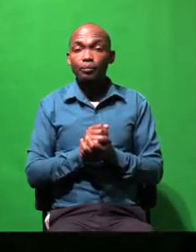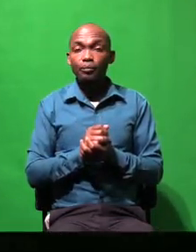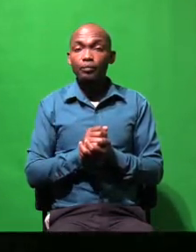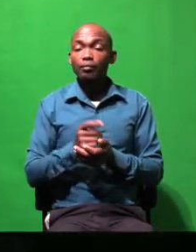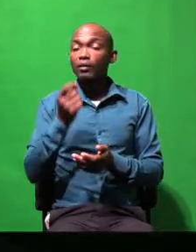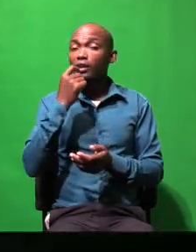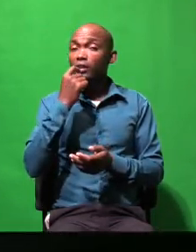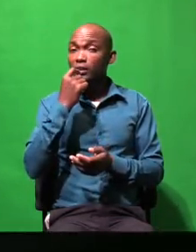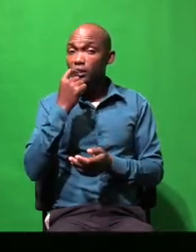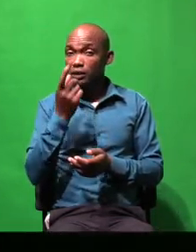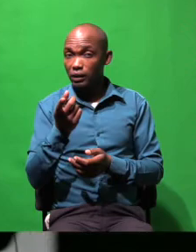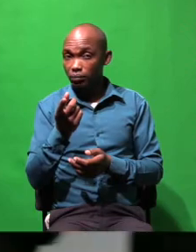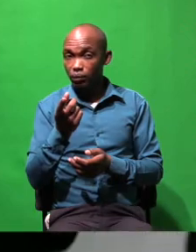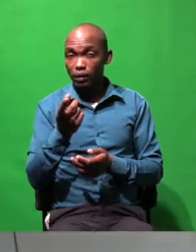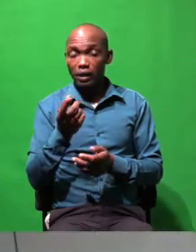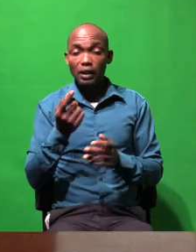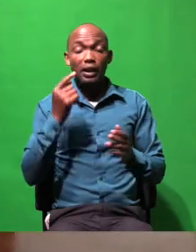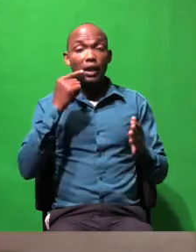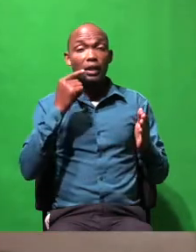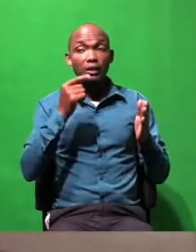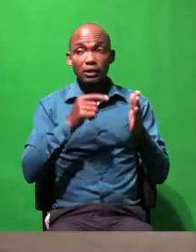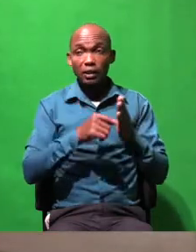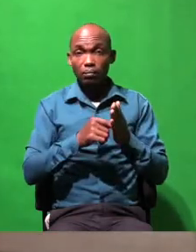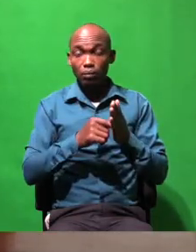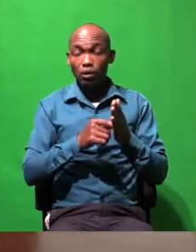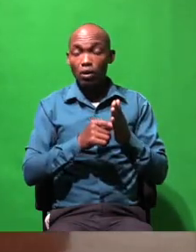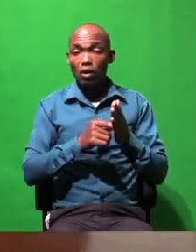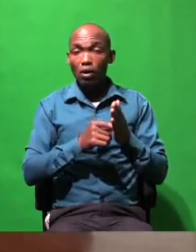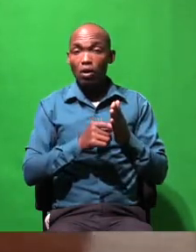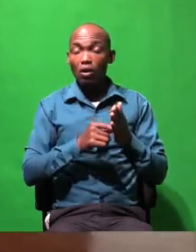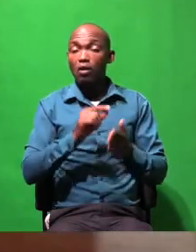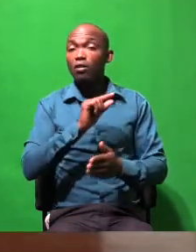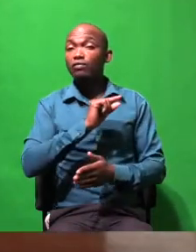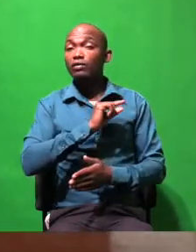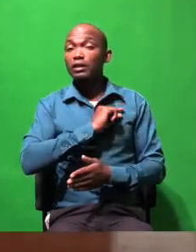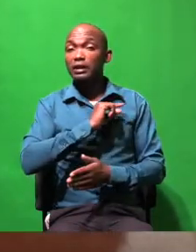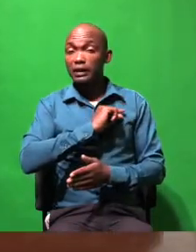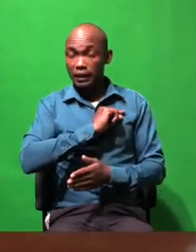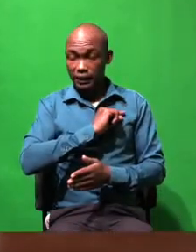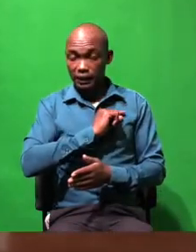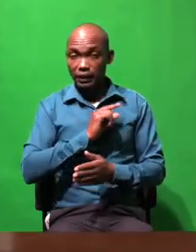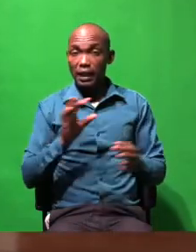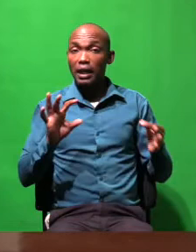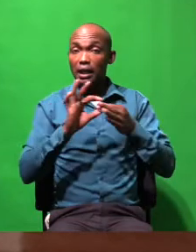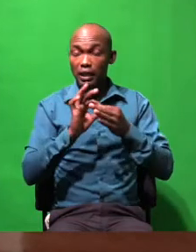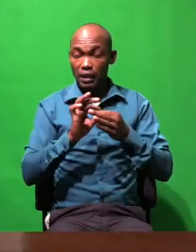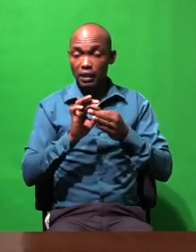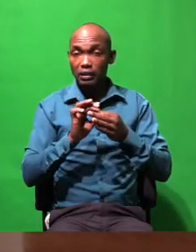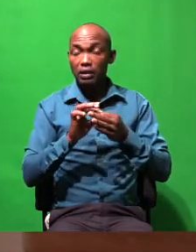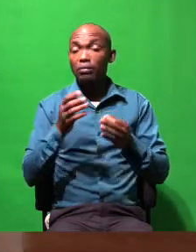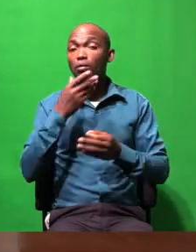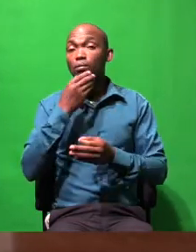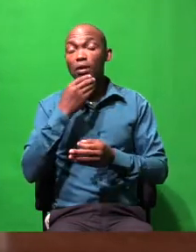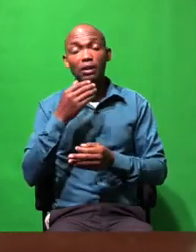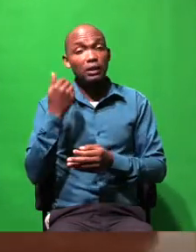she said, example of sex-linked traits in man is malaria. It is